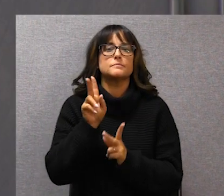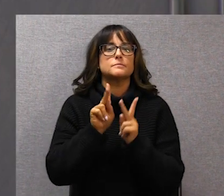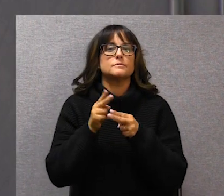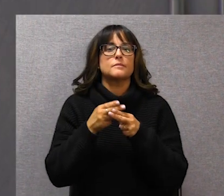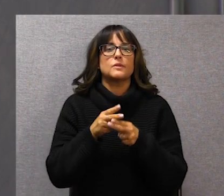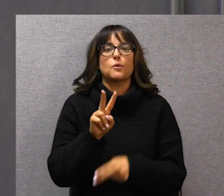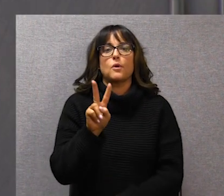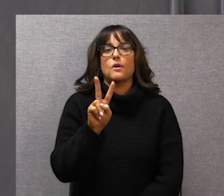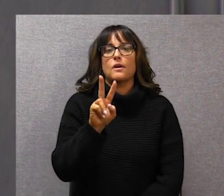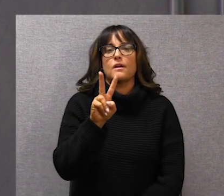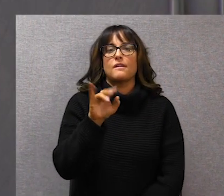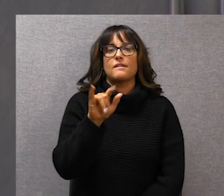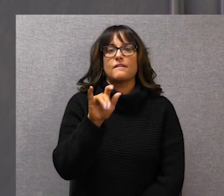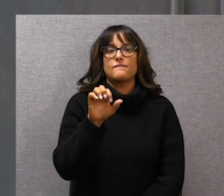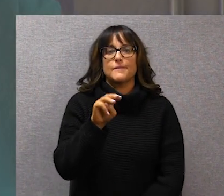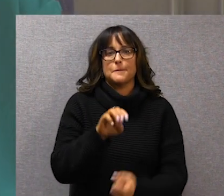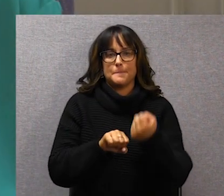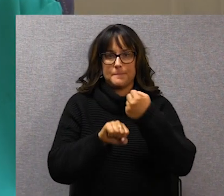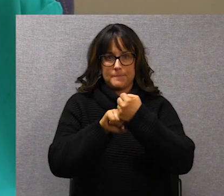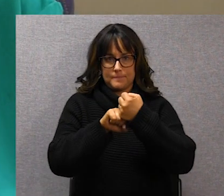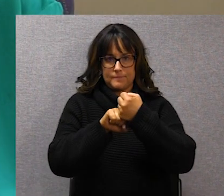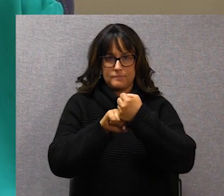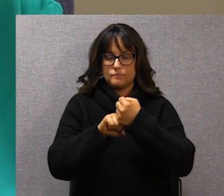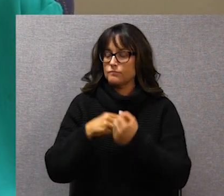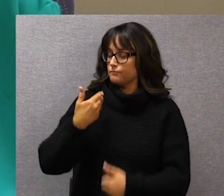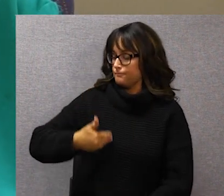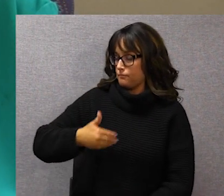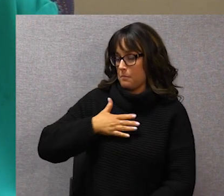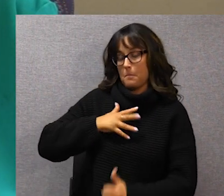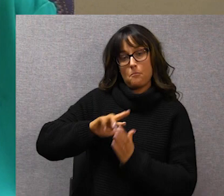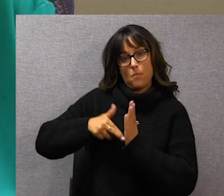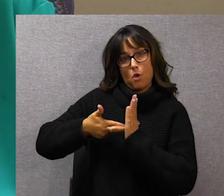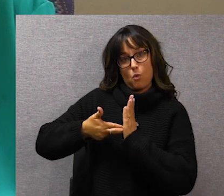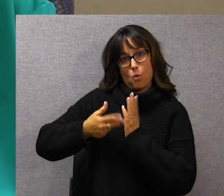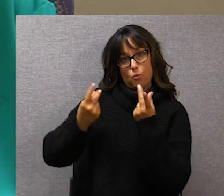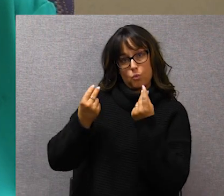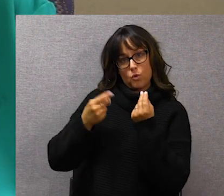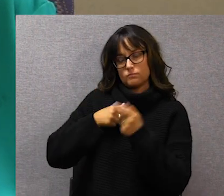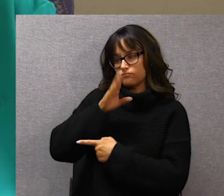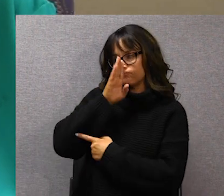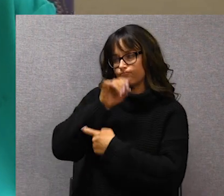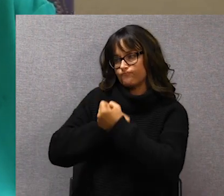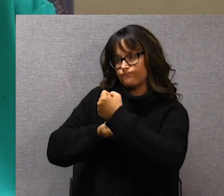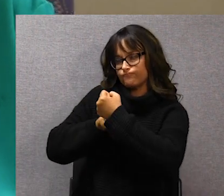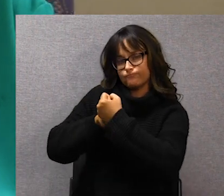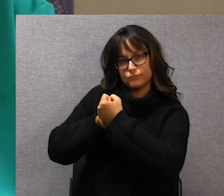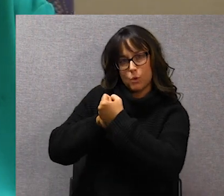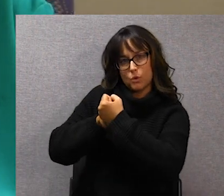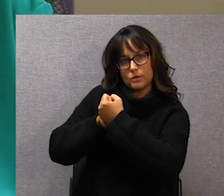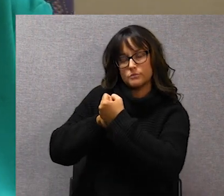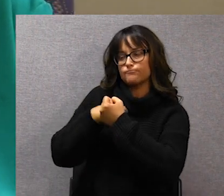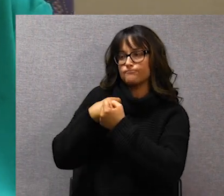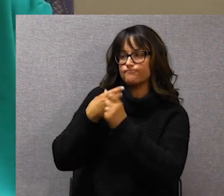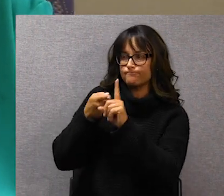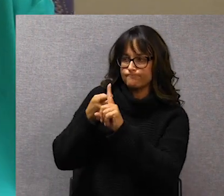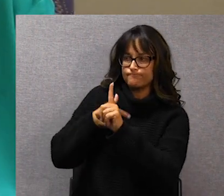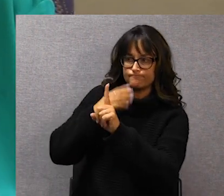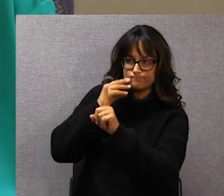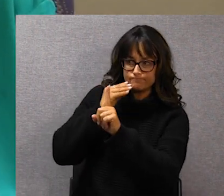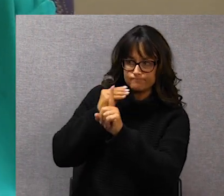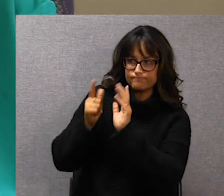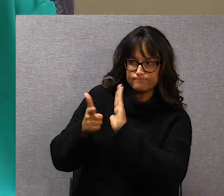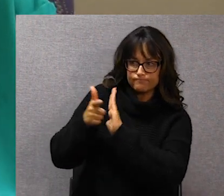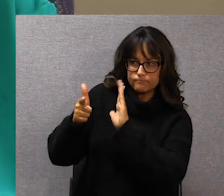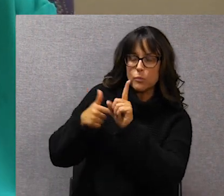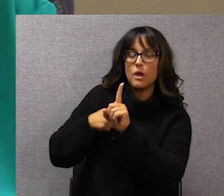victim advocates can help you. My role as a victim advocate is to provide direct support and services